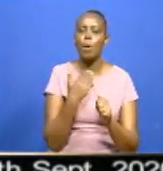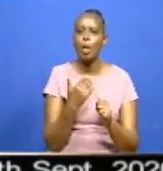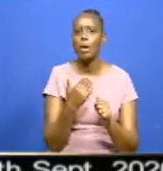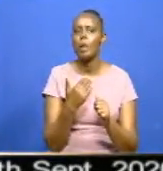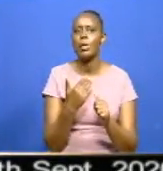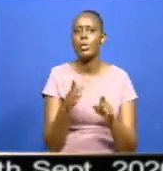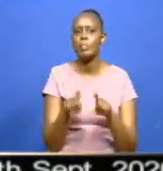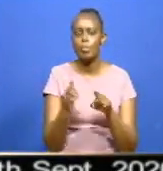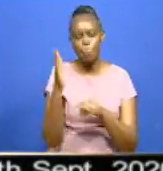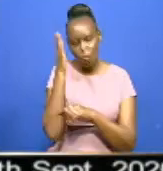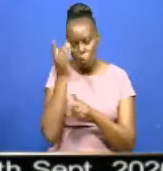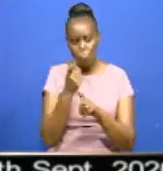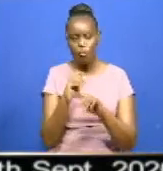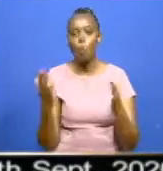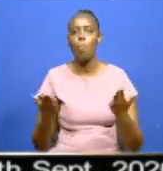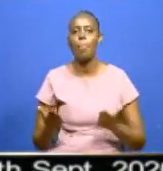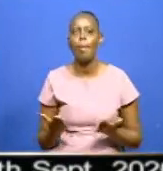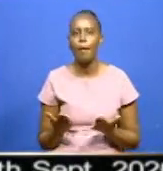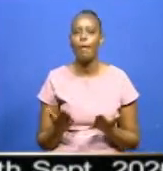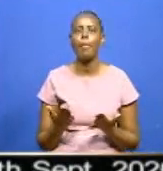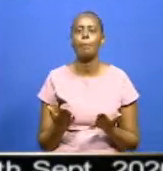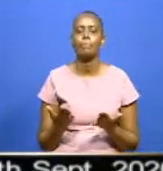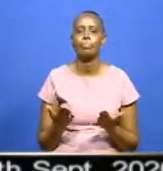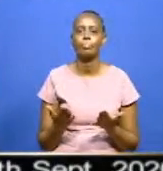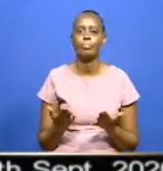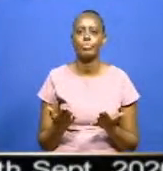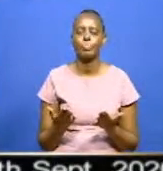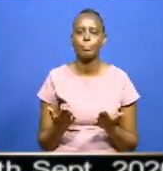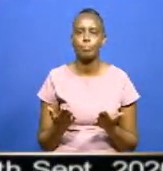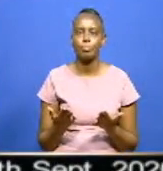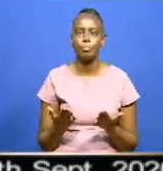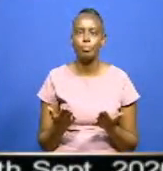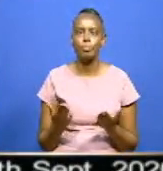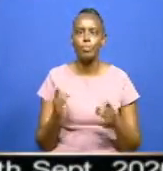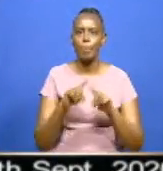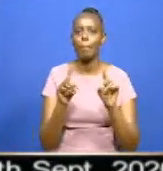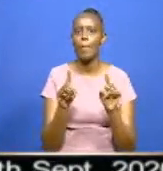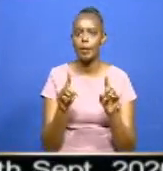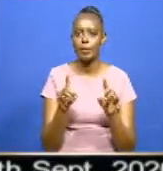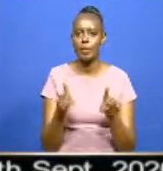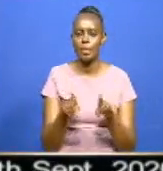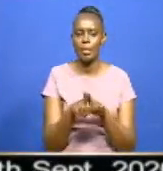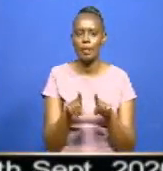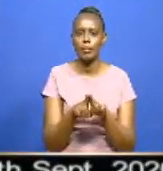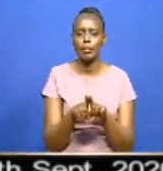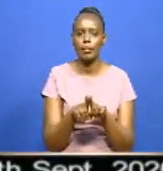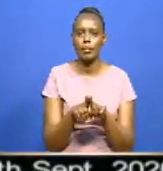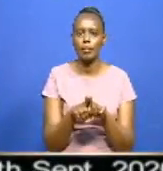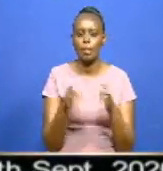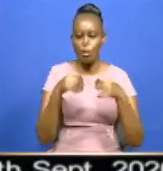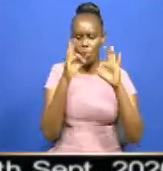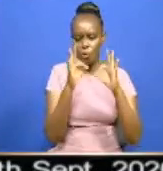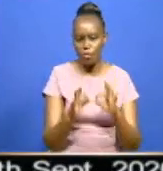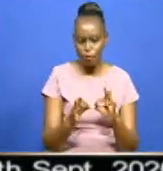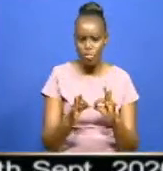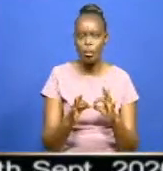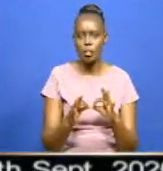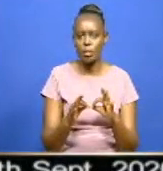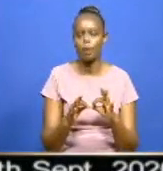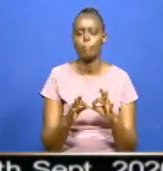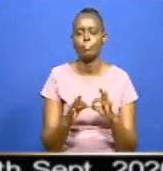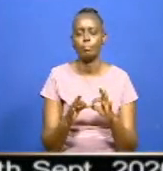even be known that I'm either here or there, but as an officer of long